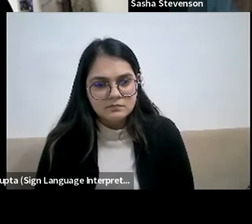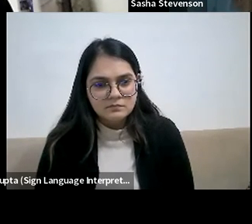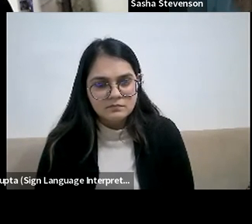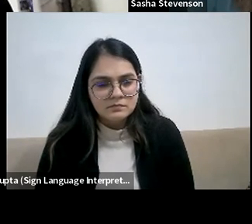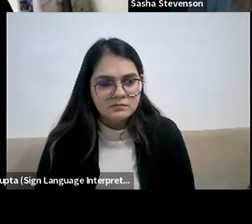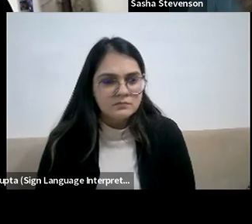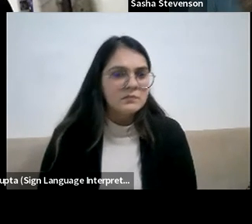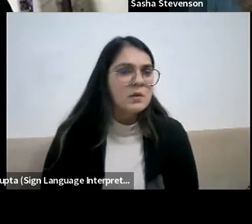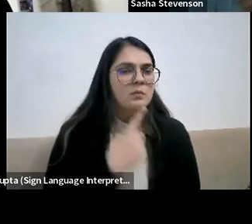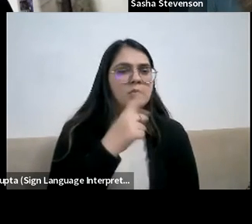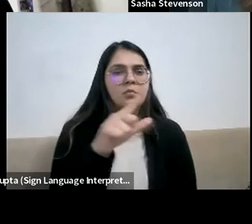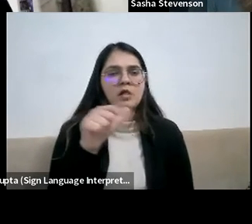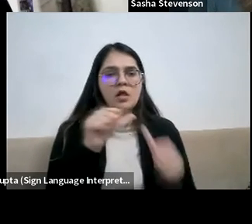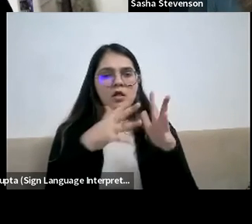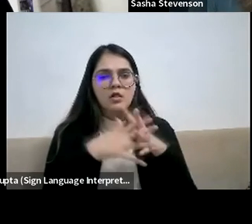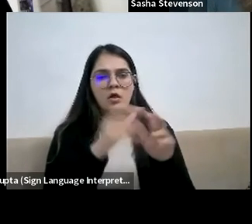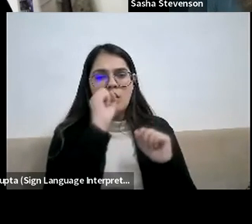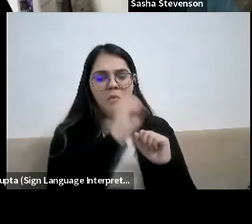of the Constitution,